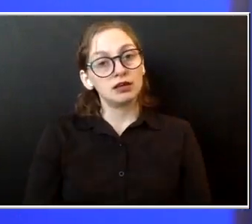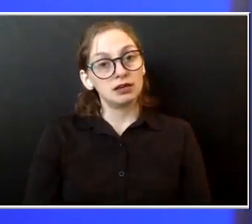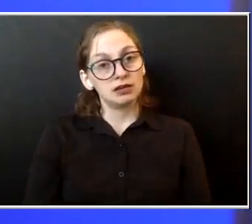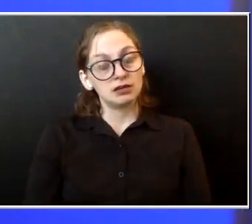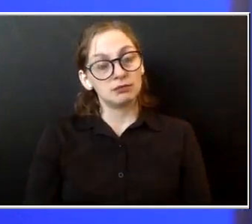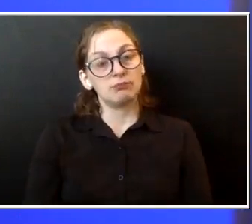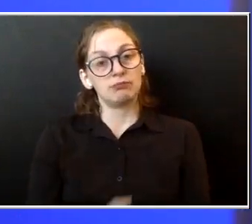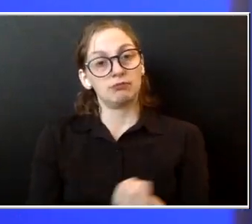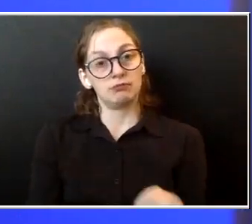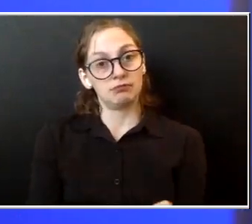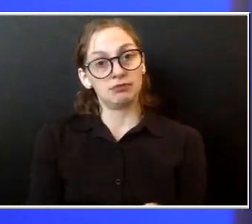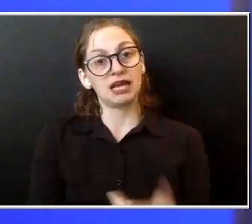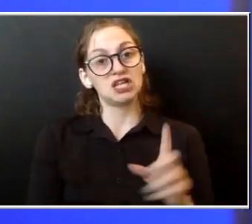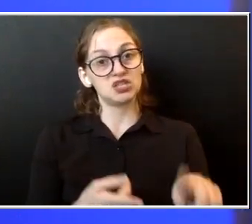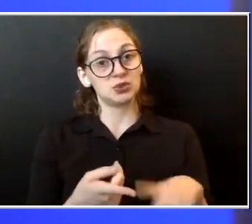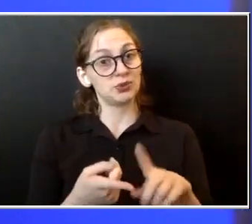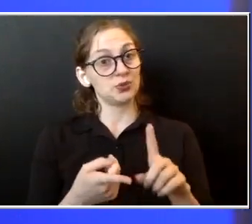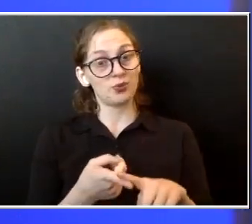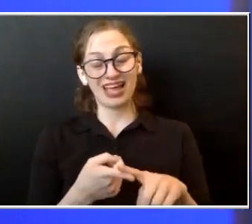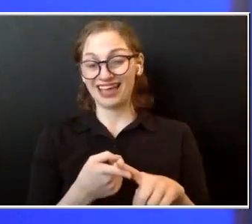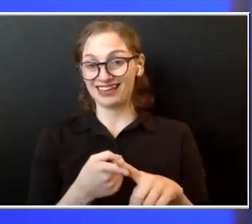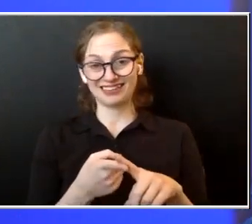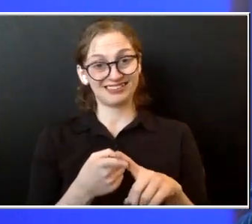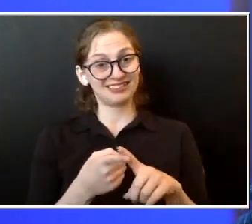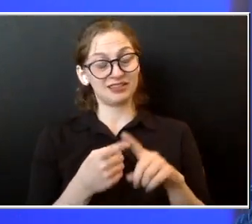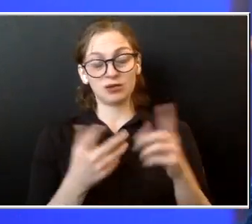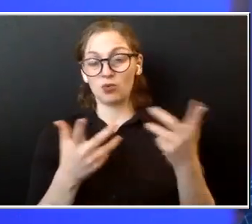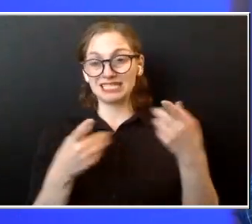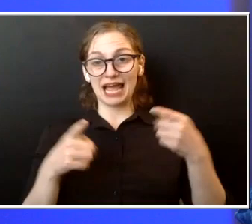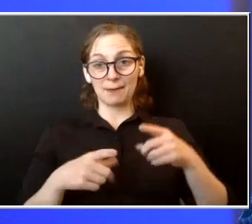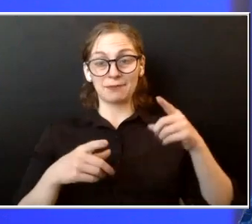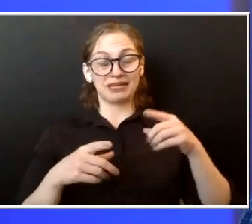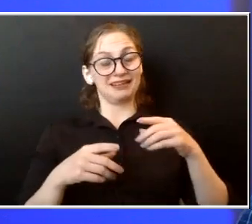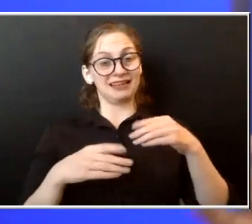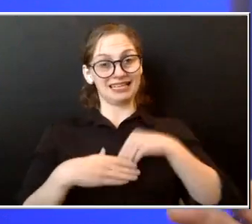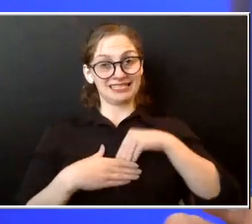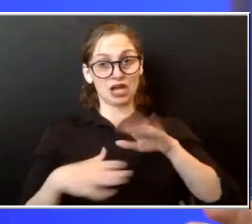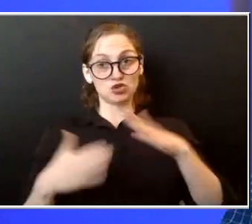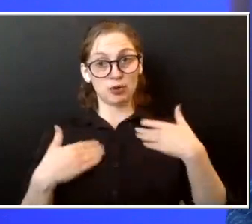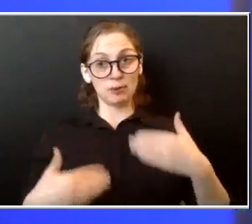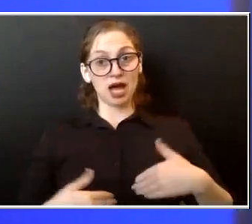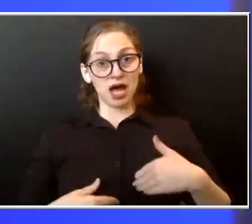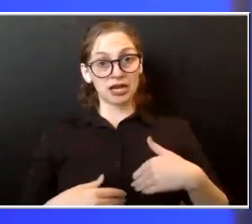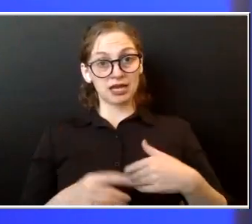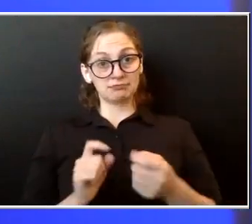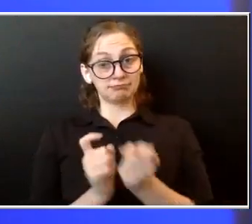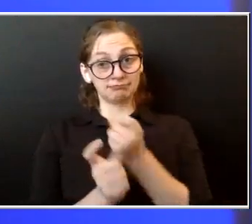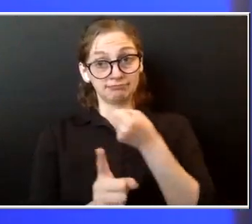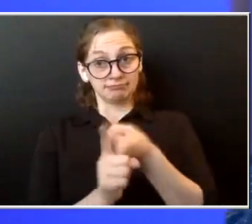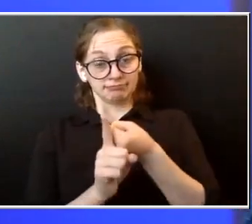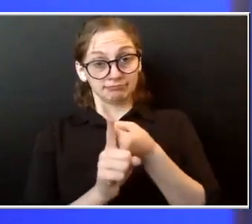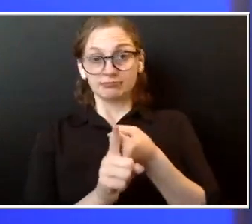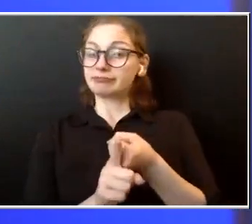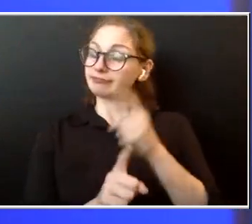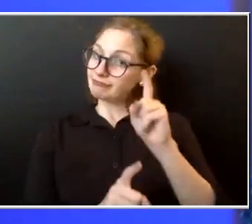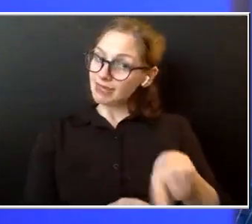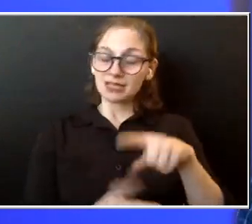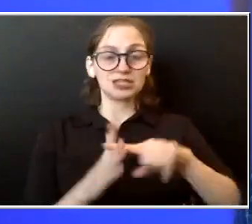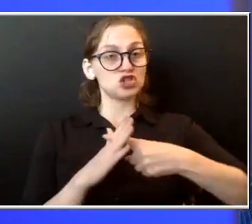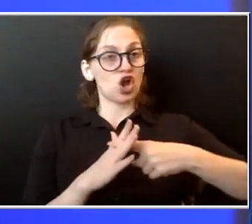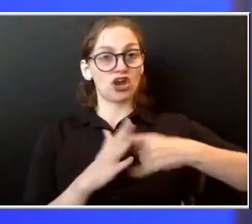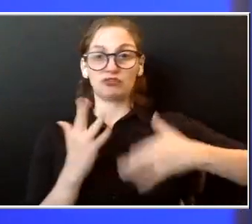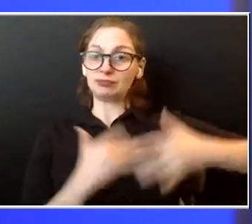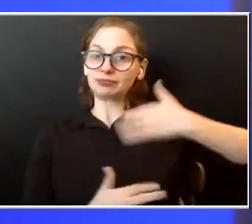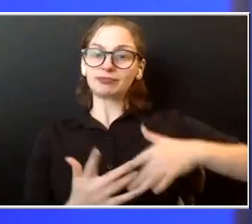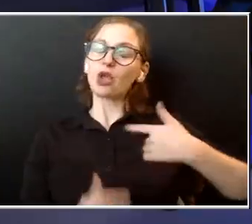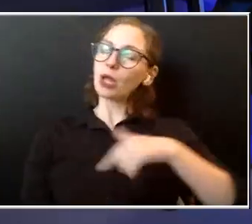body, we'll have to start dialysis. 4 weeks flew by, I was very good, and boom, the rest is history. We didn't have to